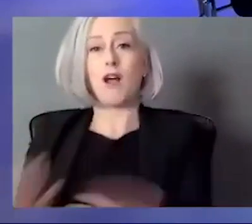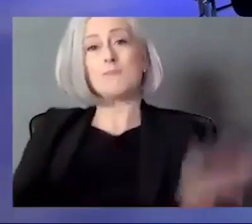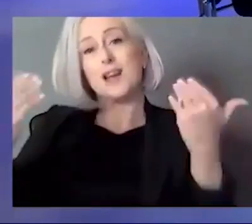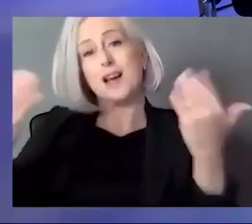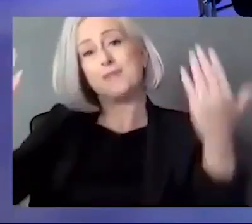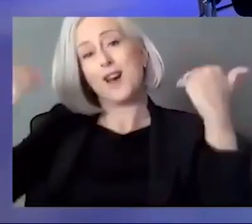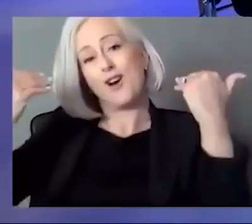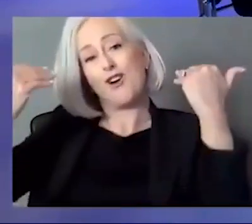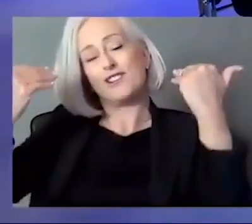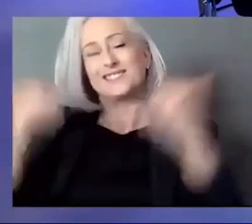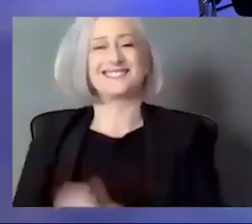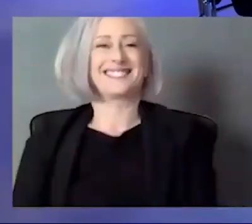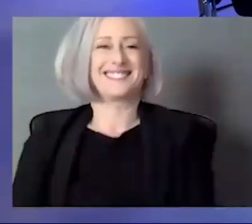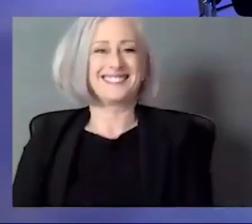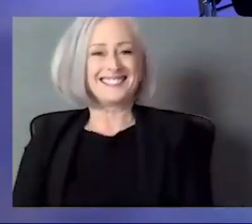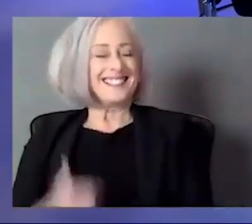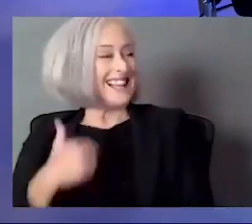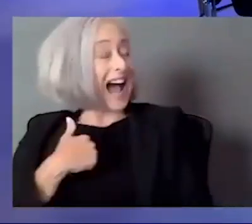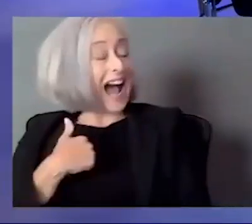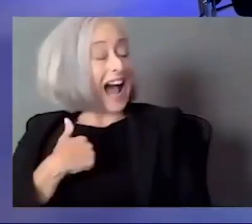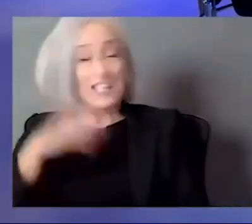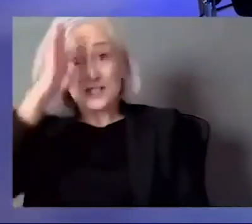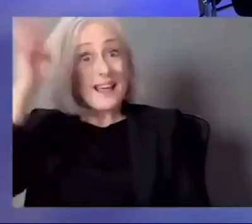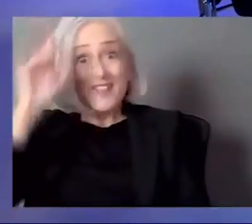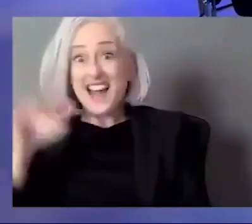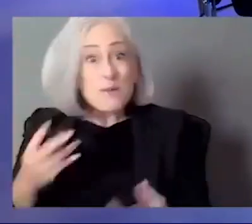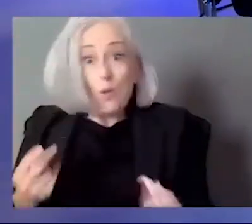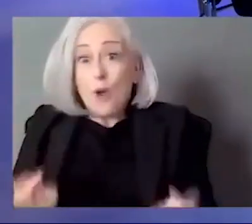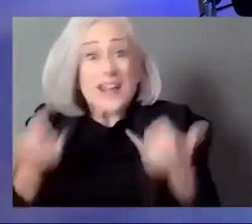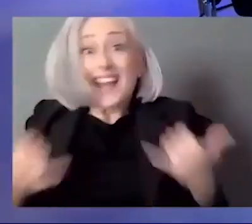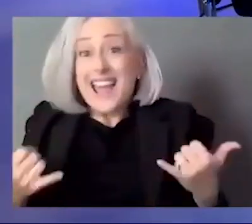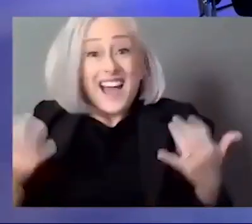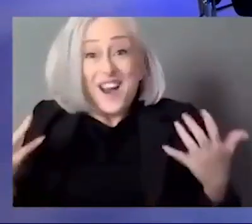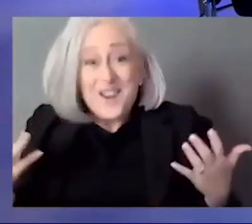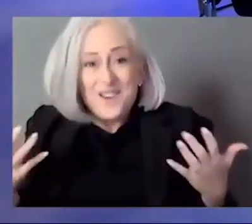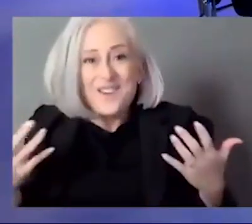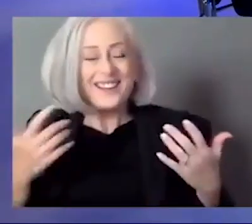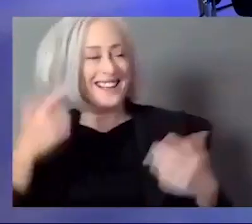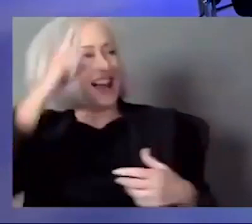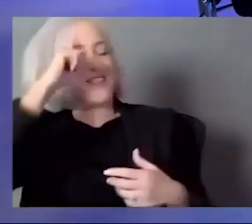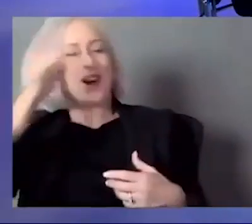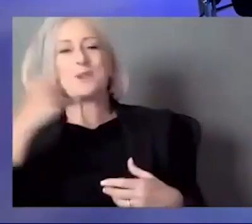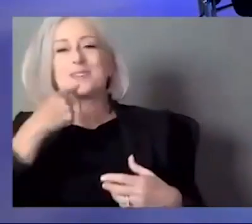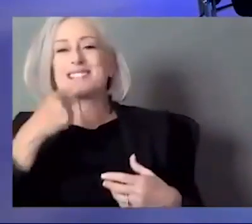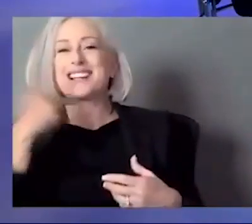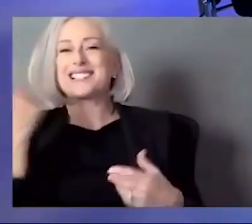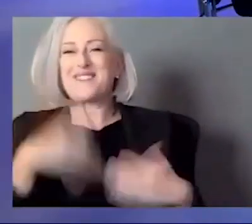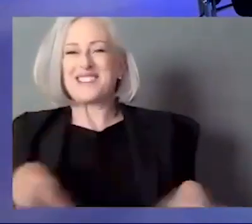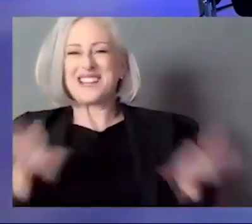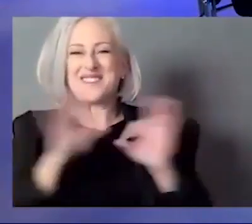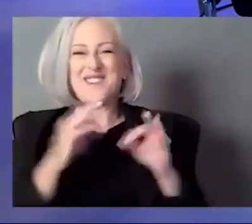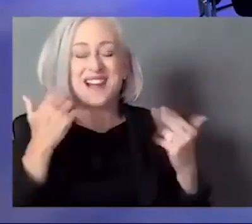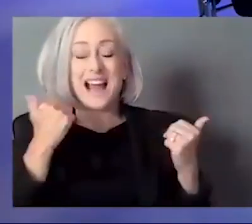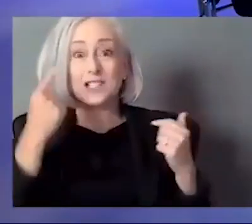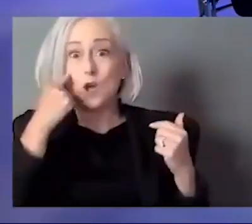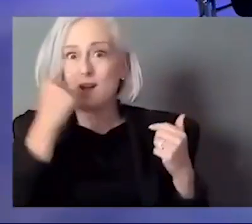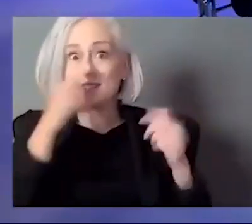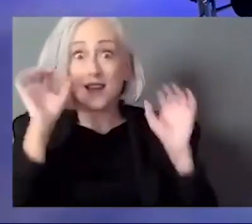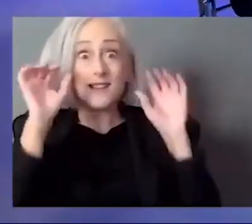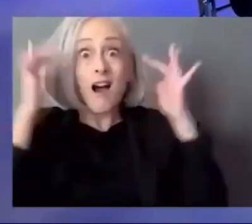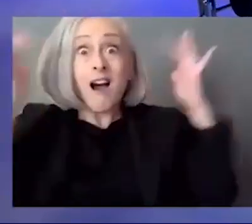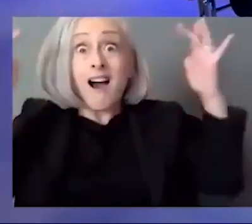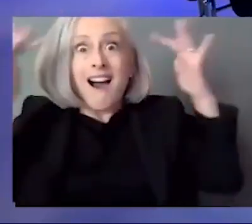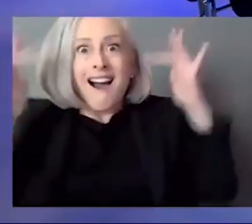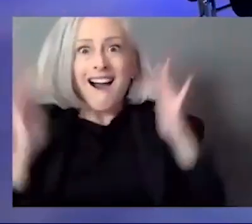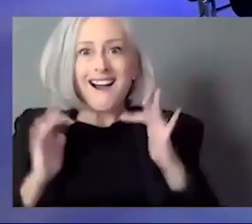term. that. I did right here. The whole time you were saying something so important. He's Yeah. over here thinking I of the saw next his song. eyes light up. I knew I exactly know, what. and he knows